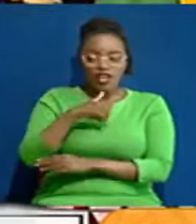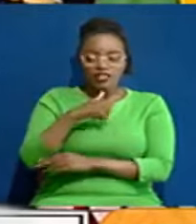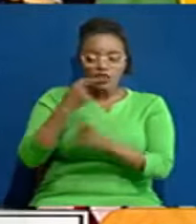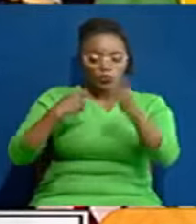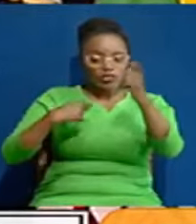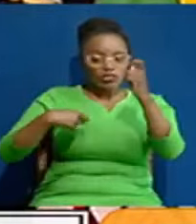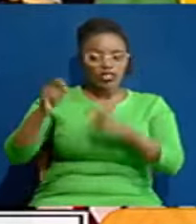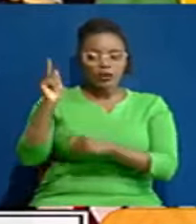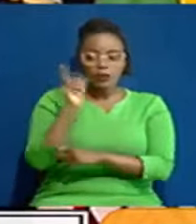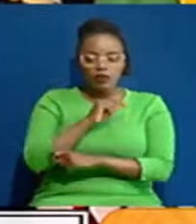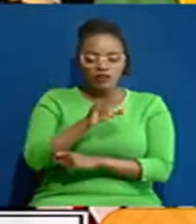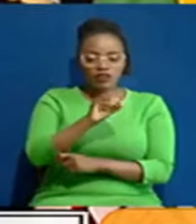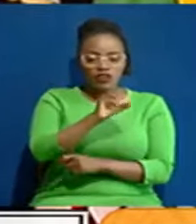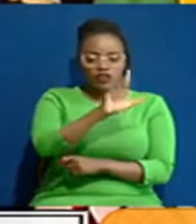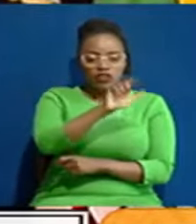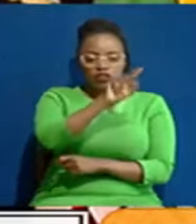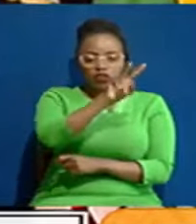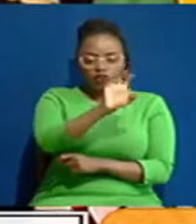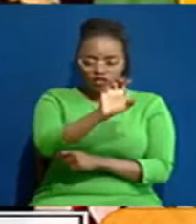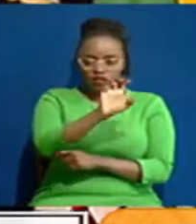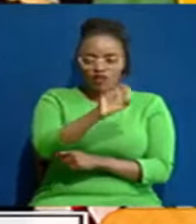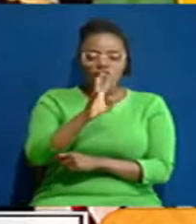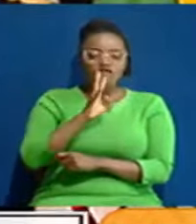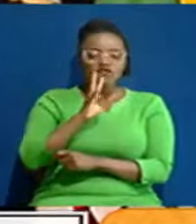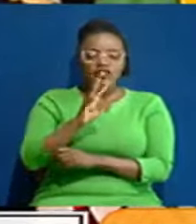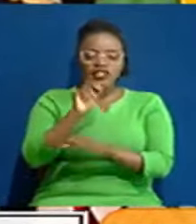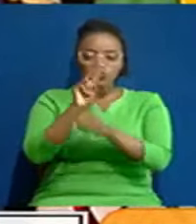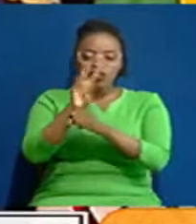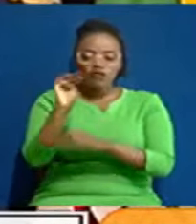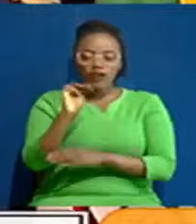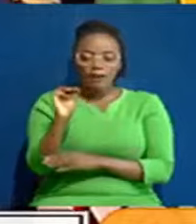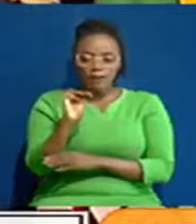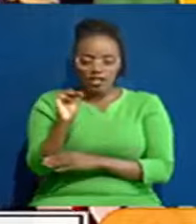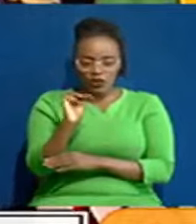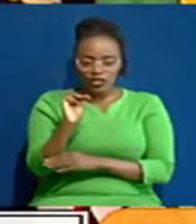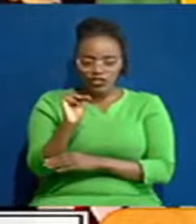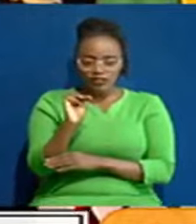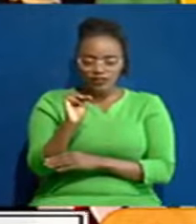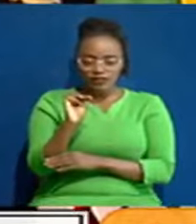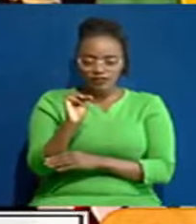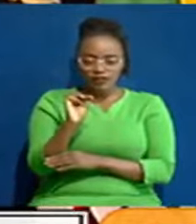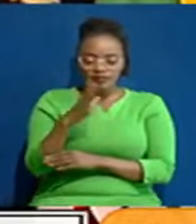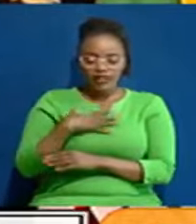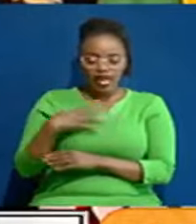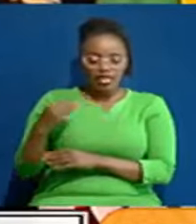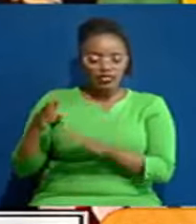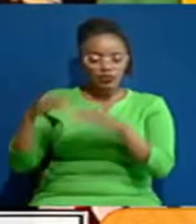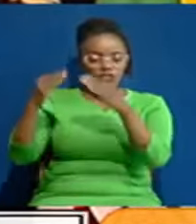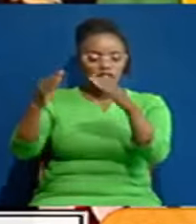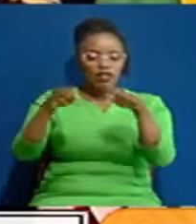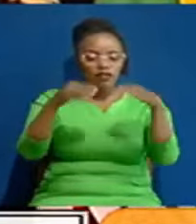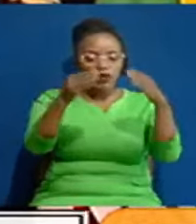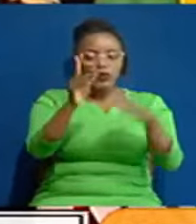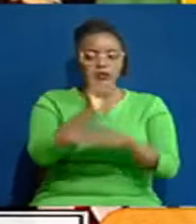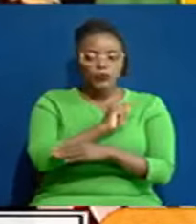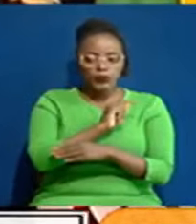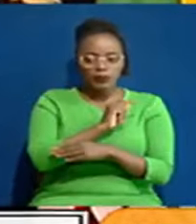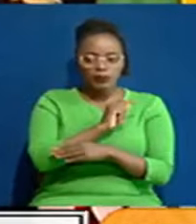sell Olive Garden Hotel at 412 million and